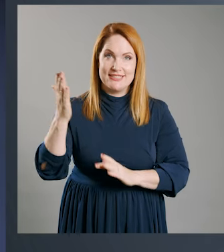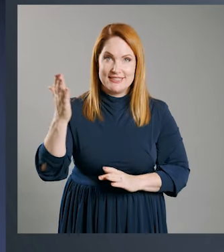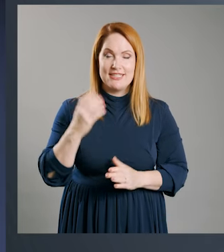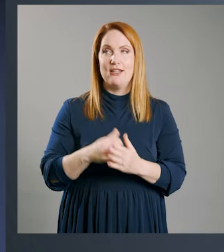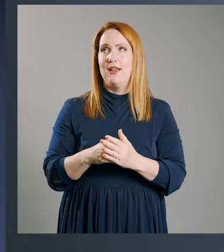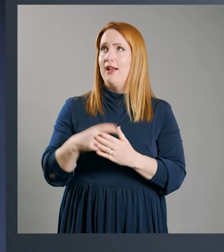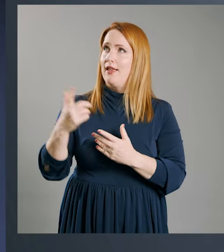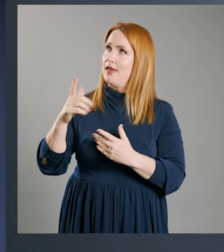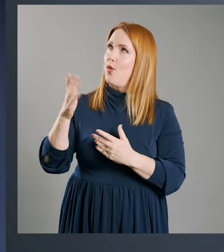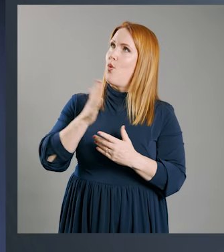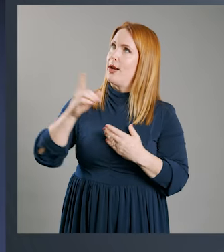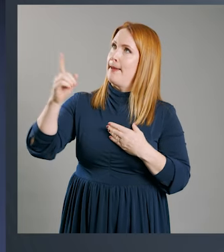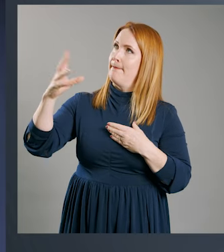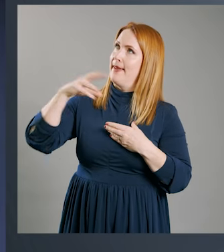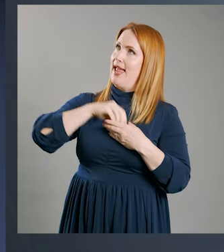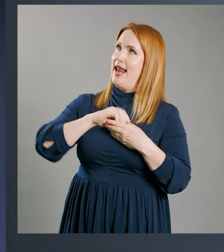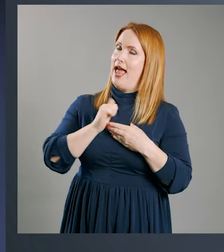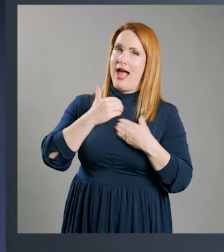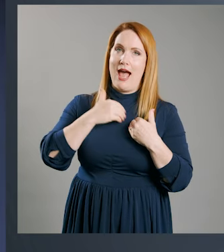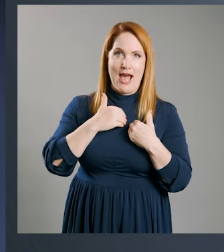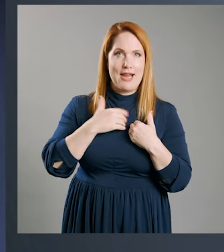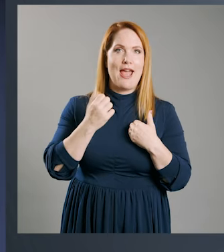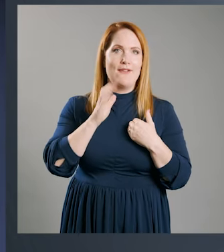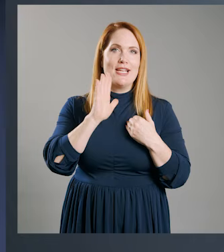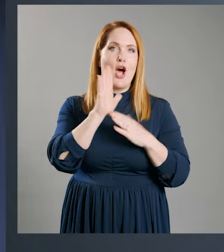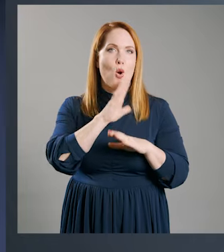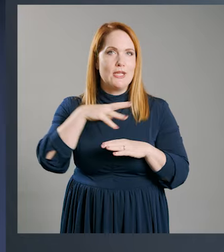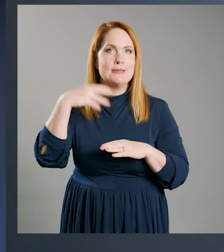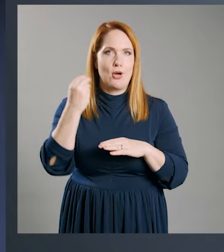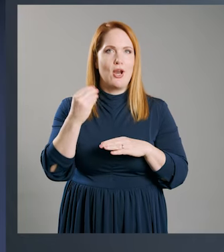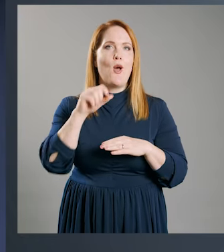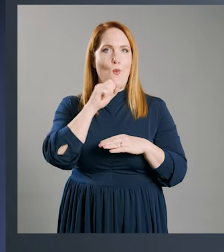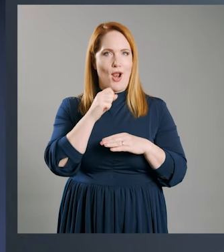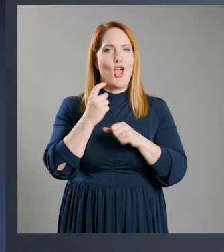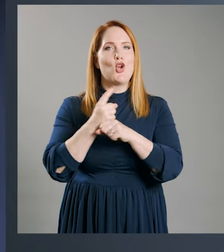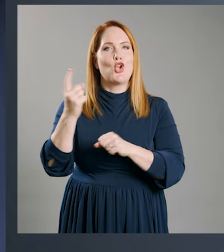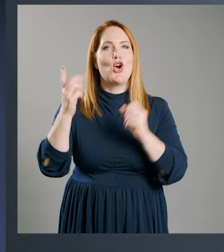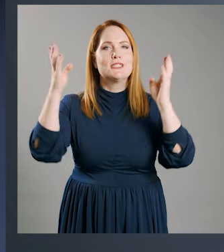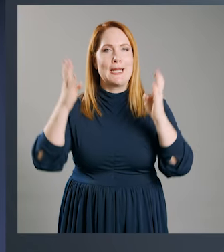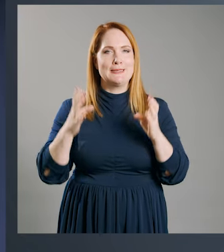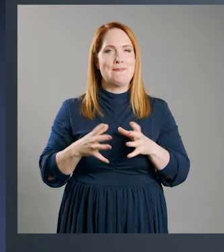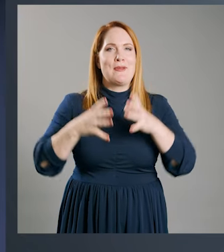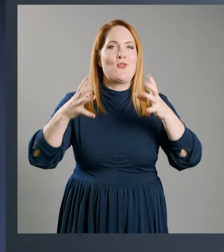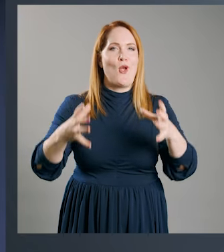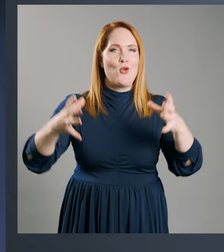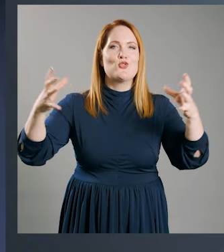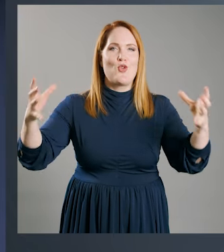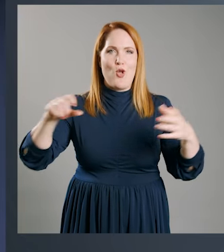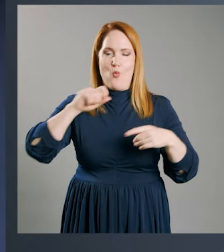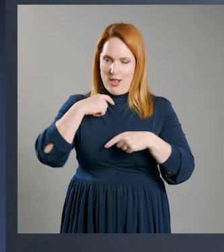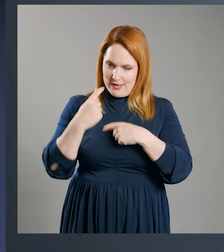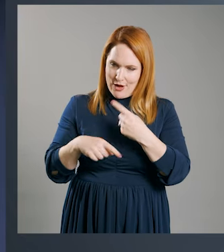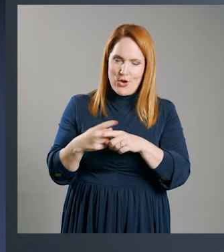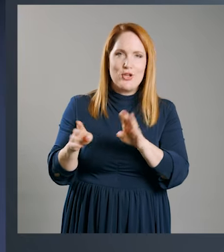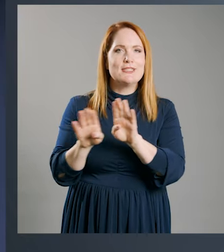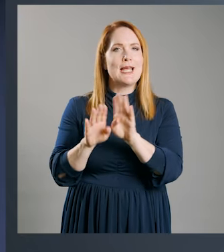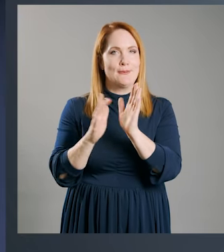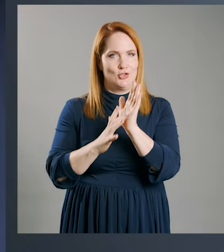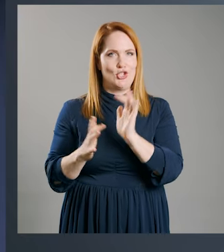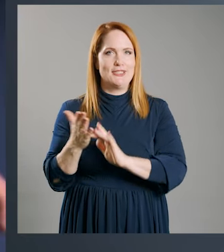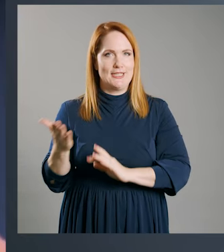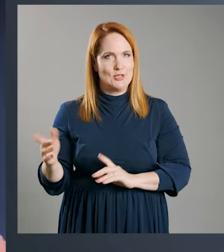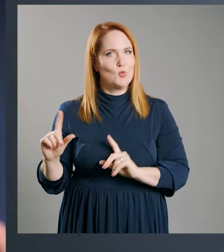have invited him into our hearts and carry his Holy Spirit are there to advance the kingdom of God and to do what Jesus did. And I